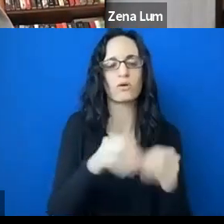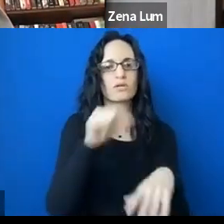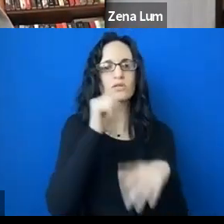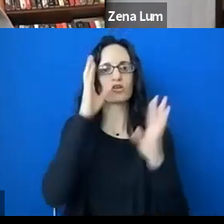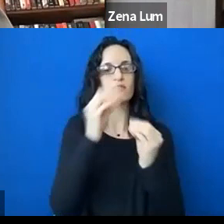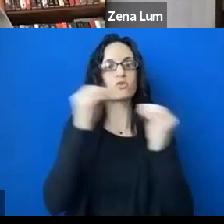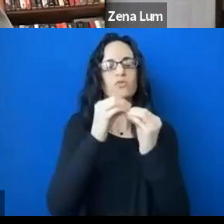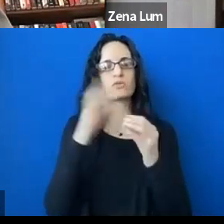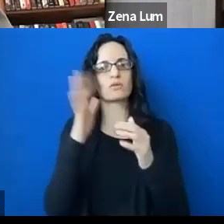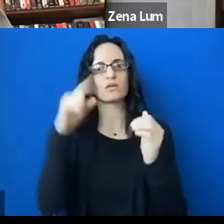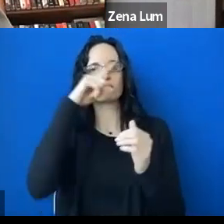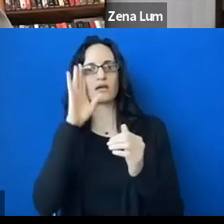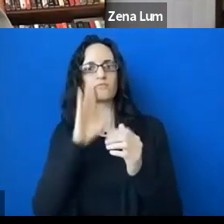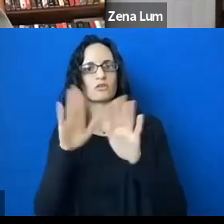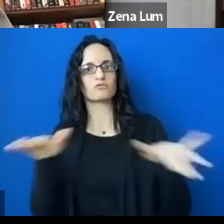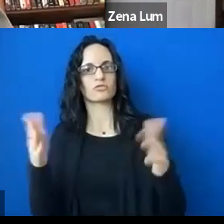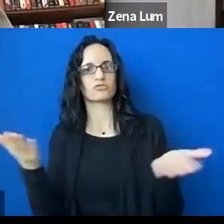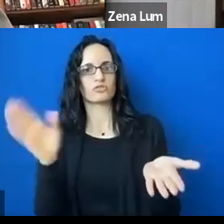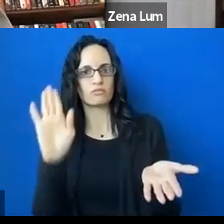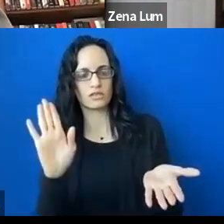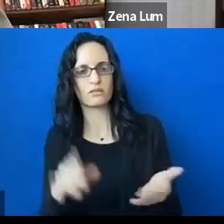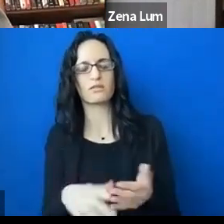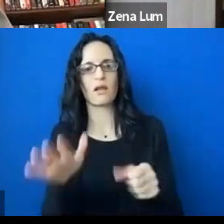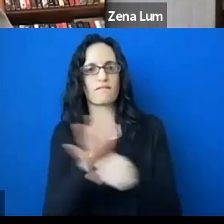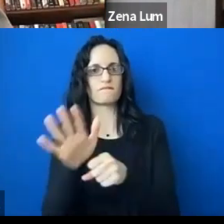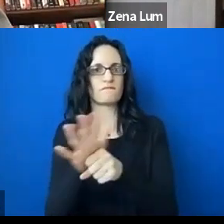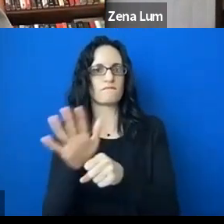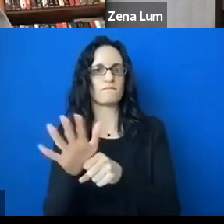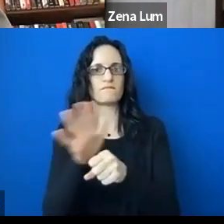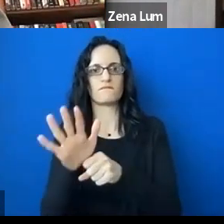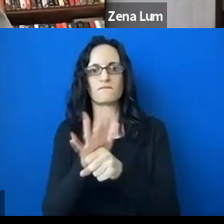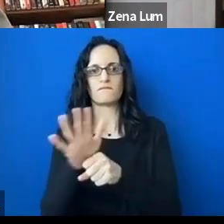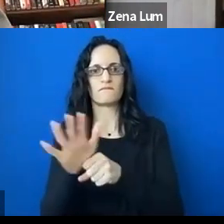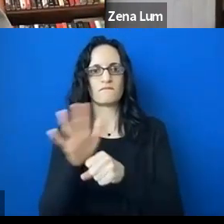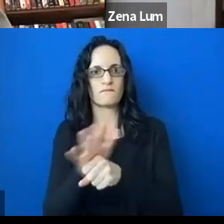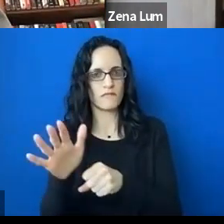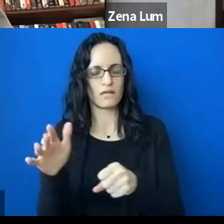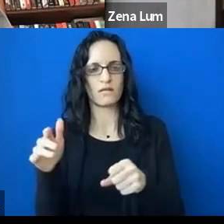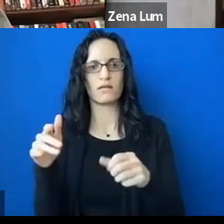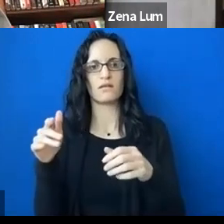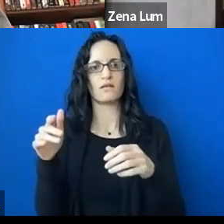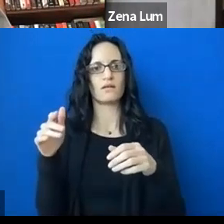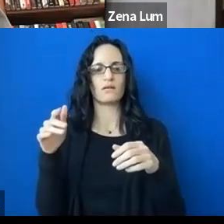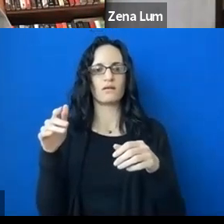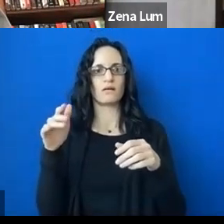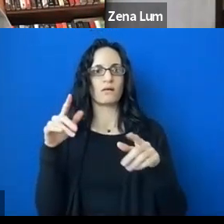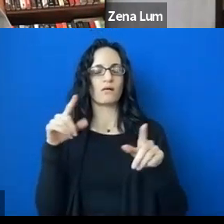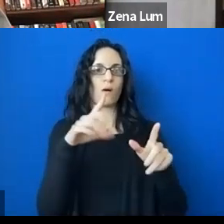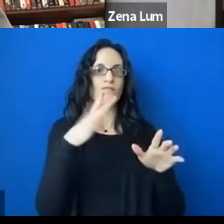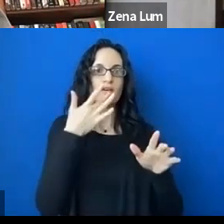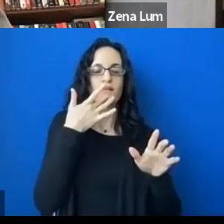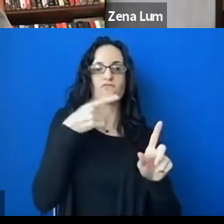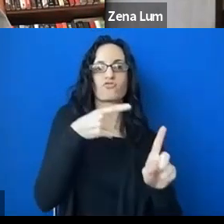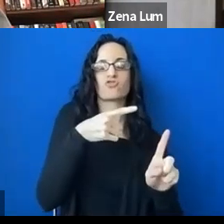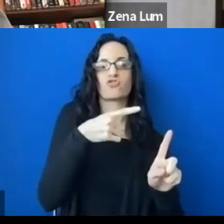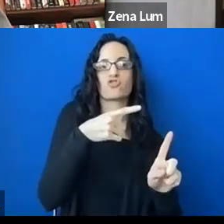than the Black and Brown children in Boston. Enough is enough with stacking the deck in favor of the privileged against those whose